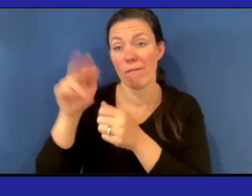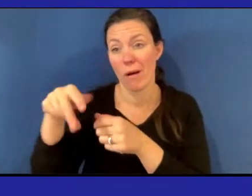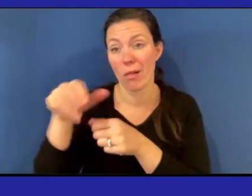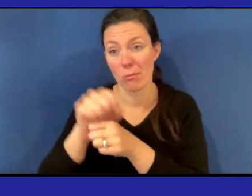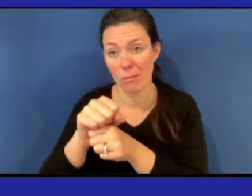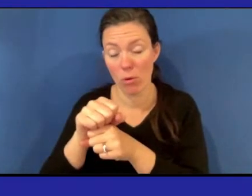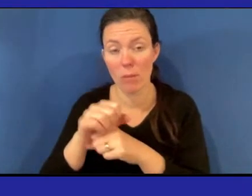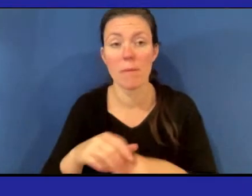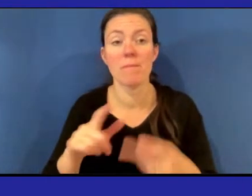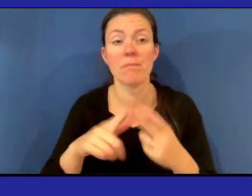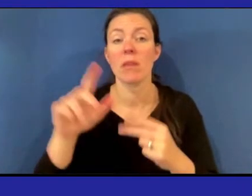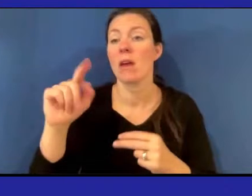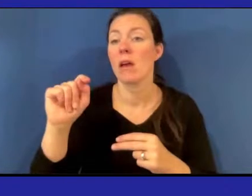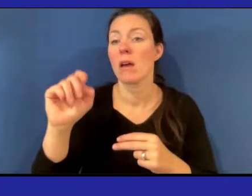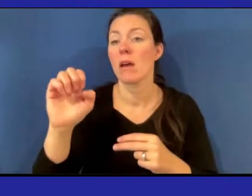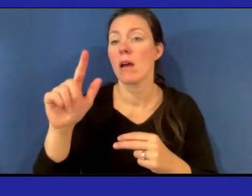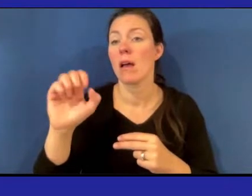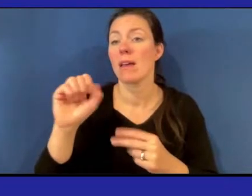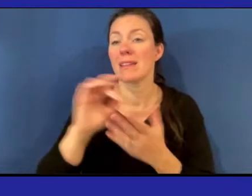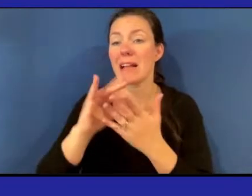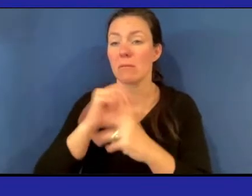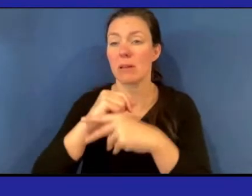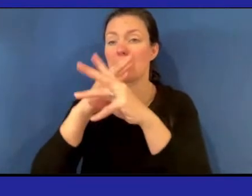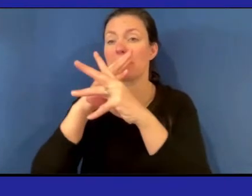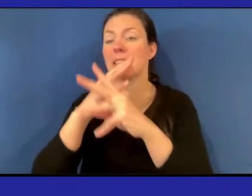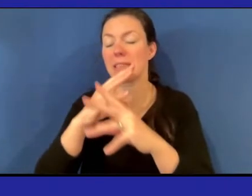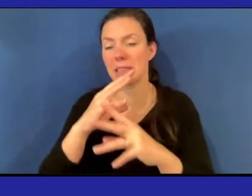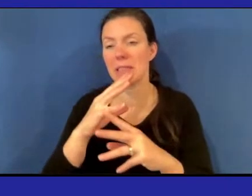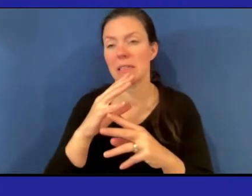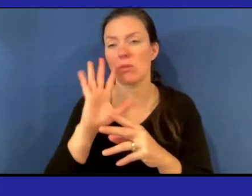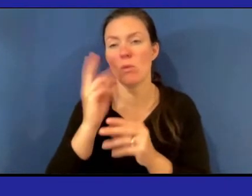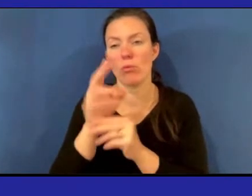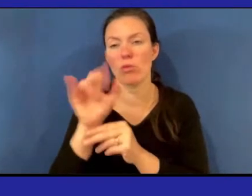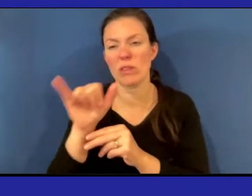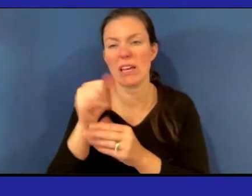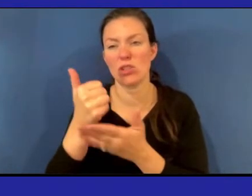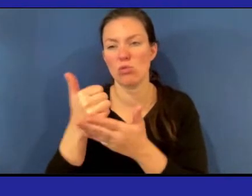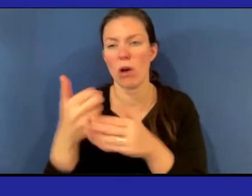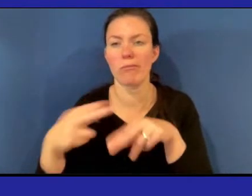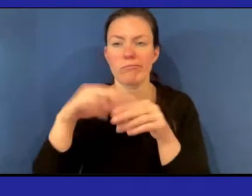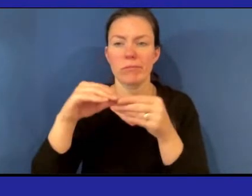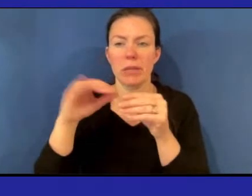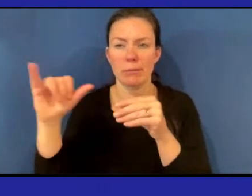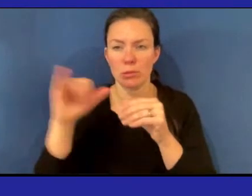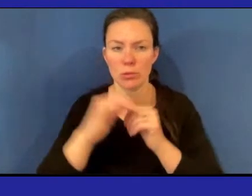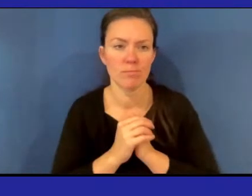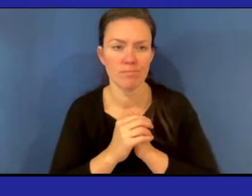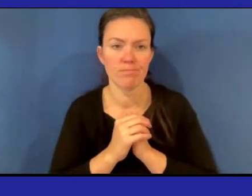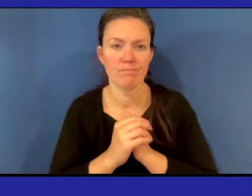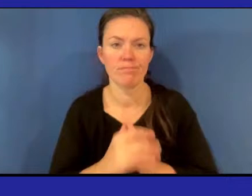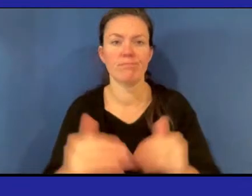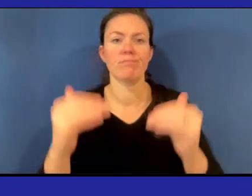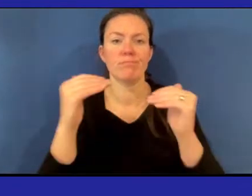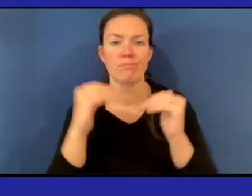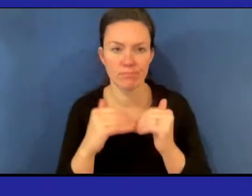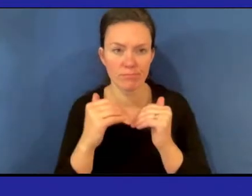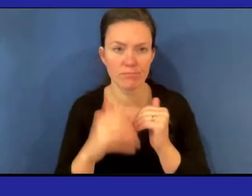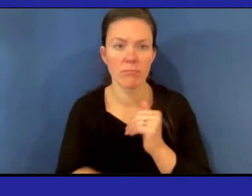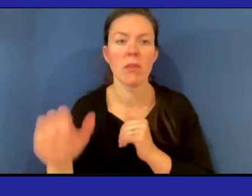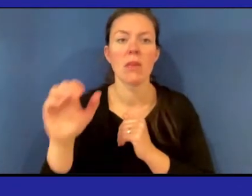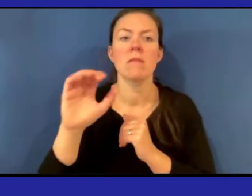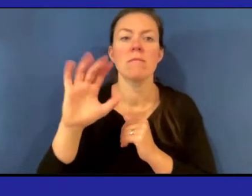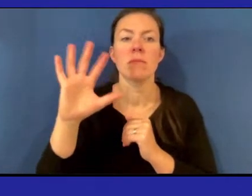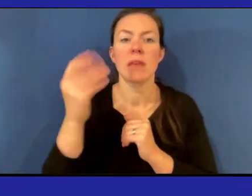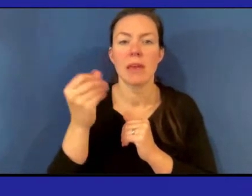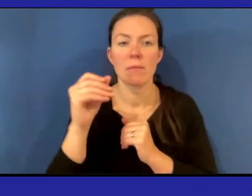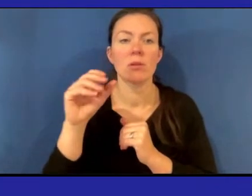way that we're trying to bring this number up. On care experience, ambulatory care experience, recommend provider